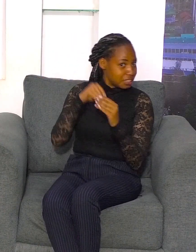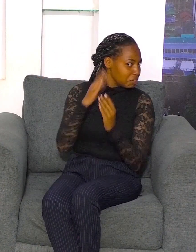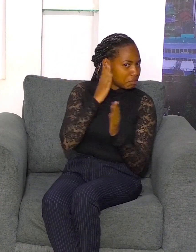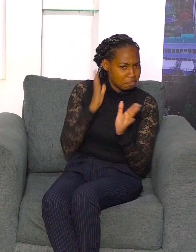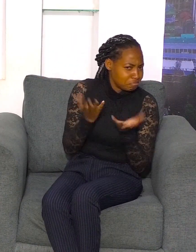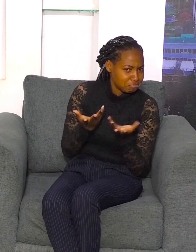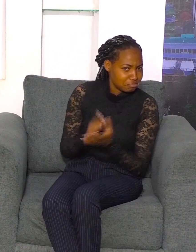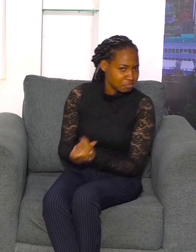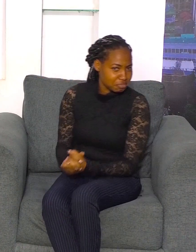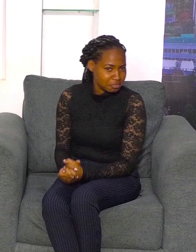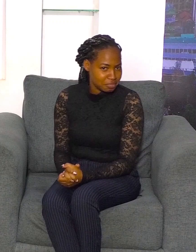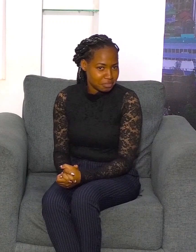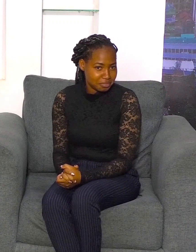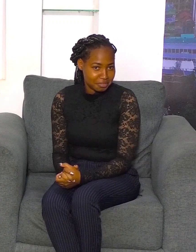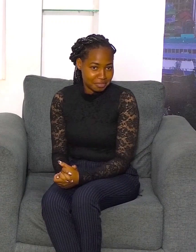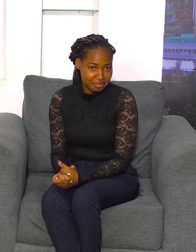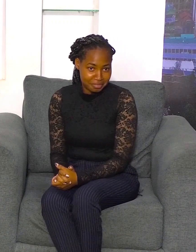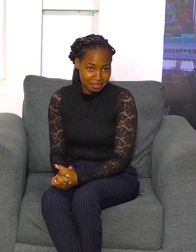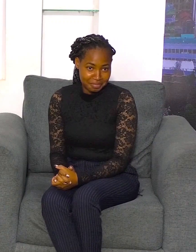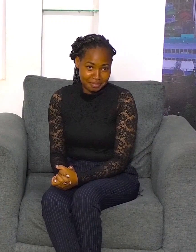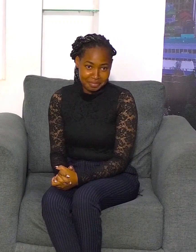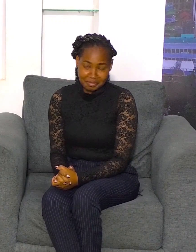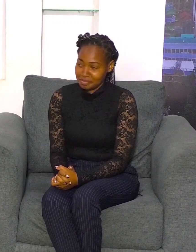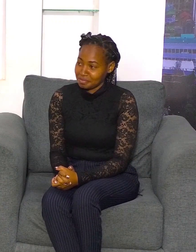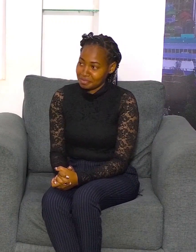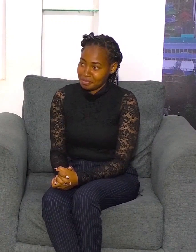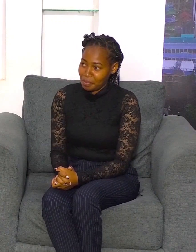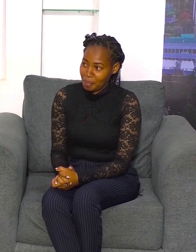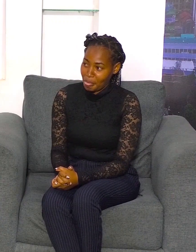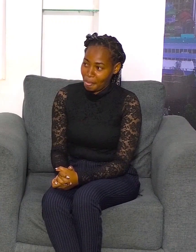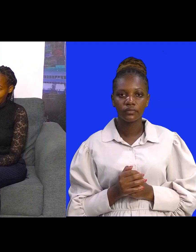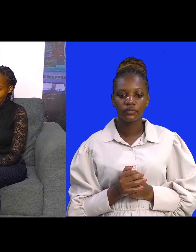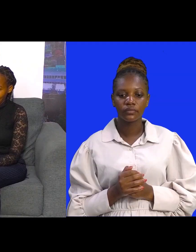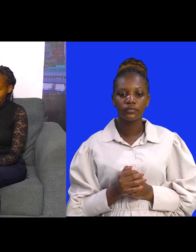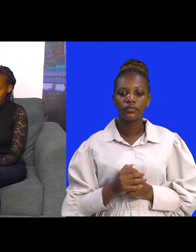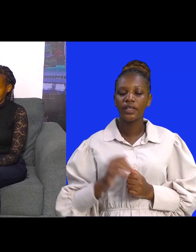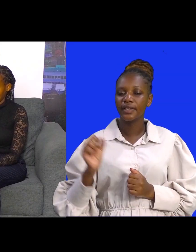So, have you ever thought about including the deaf in your acting and your drama?